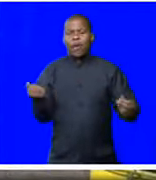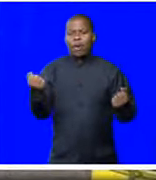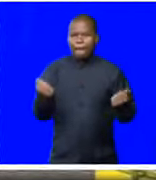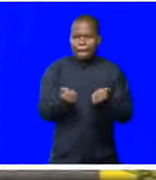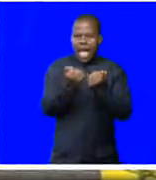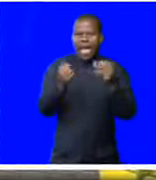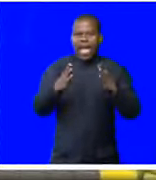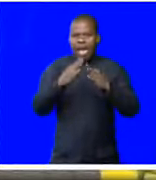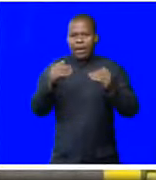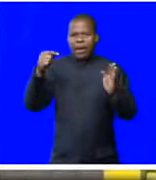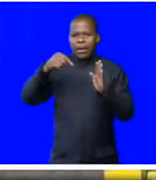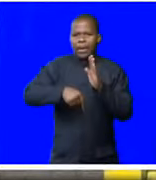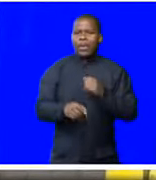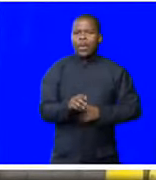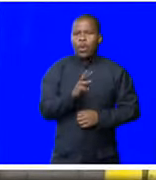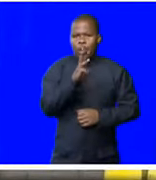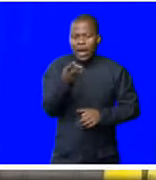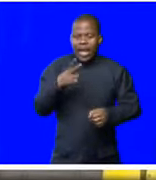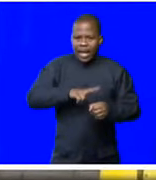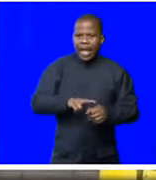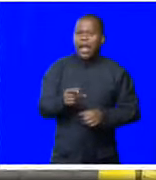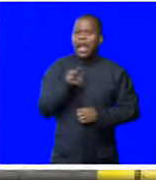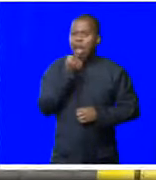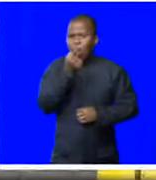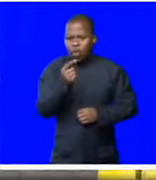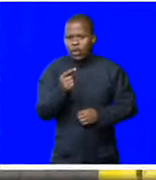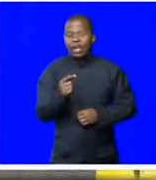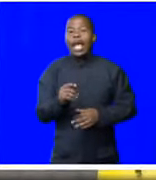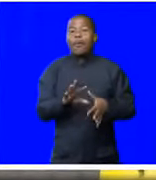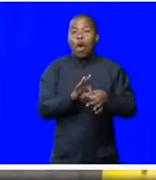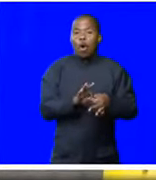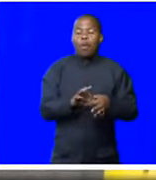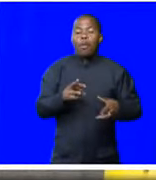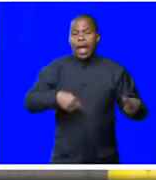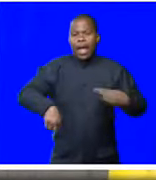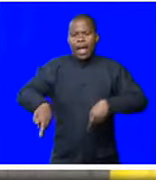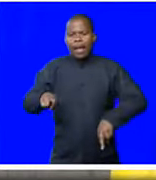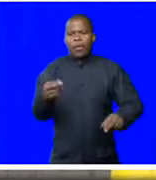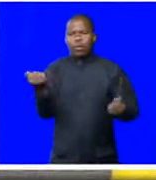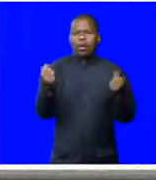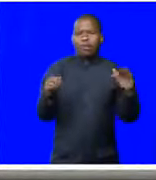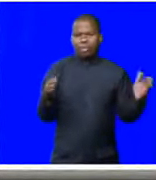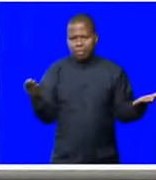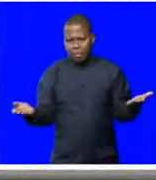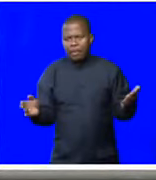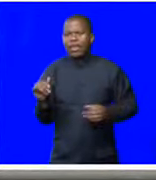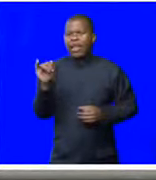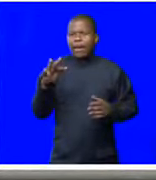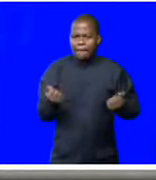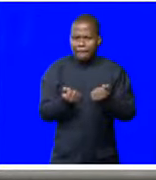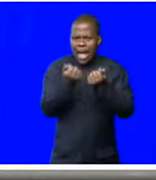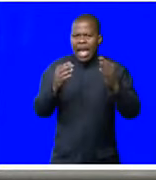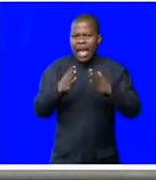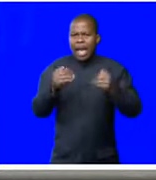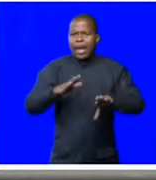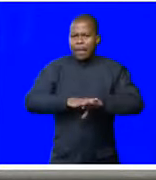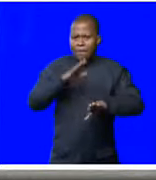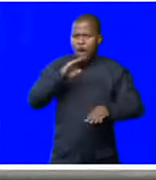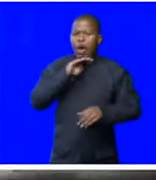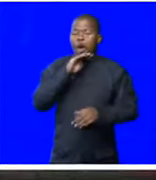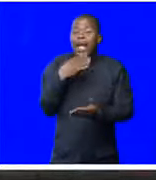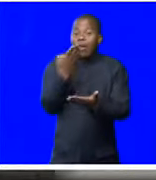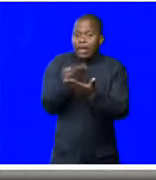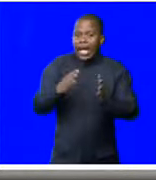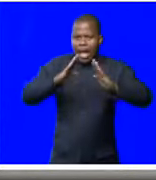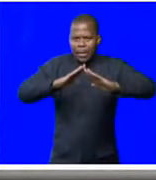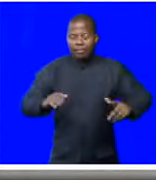residents close to freeways, after seeing an increase in accidents, he will eventually plead with the ministry to build speed humps.